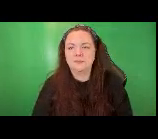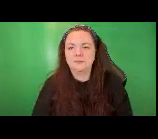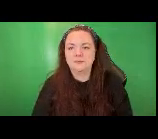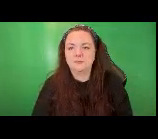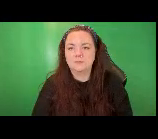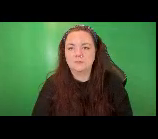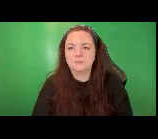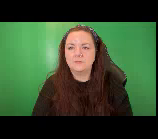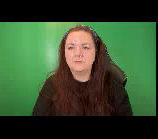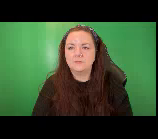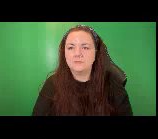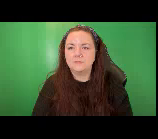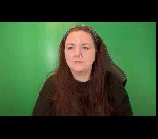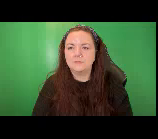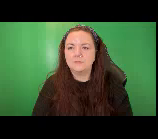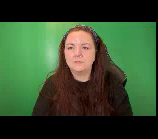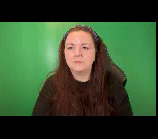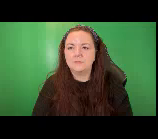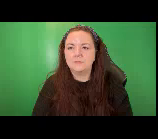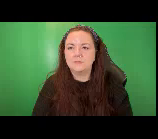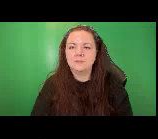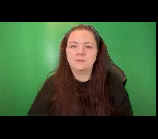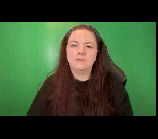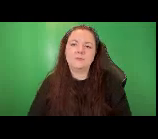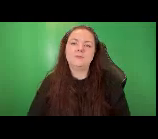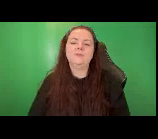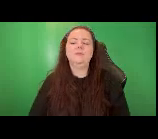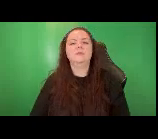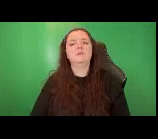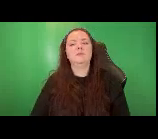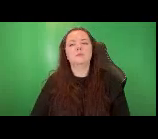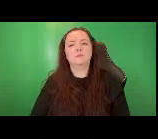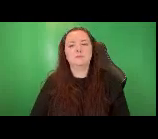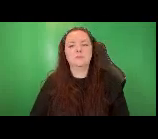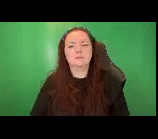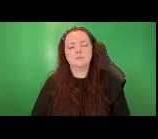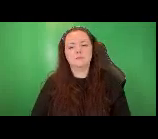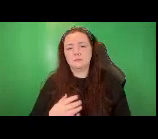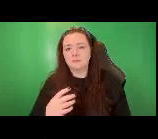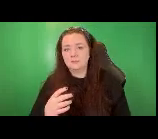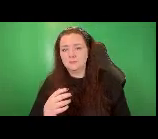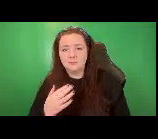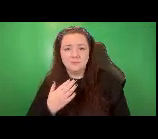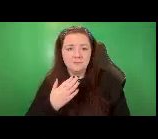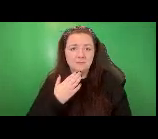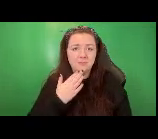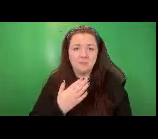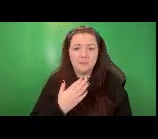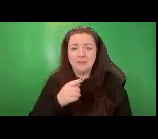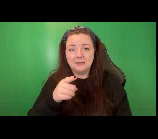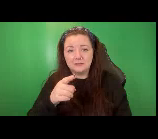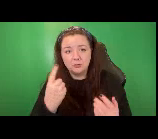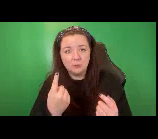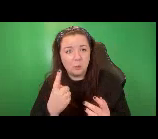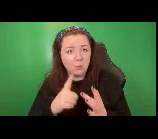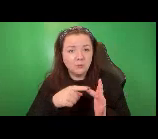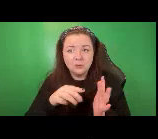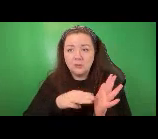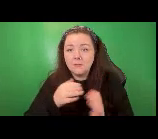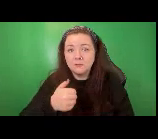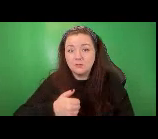We'll just make the slides bigger. I'm hoping if I could just get a thumbs up from someone that they're